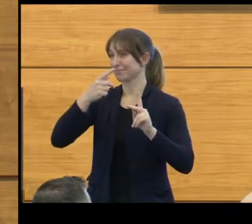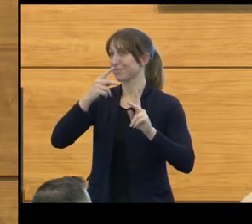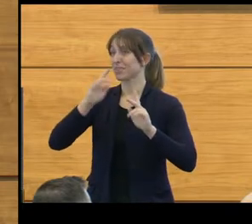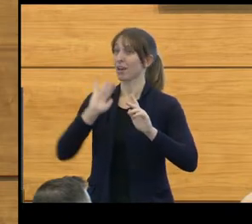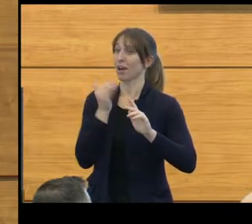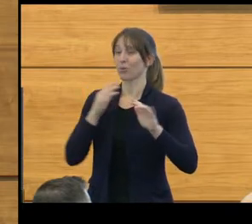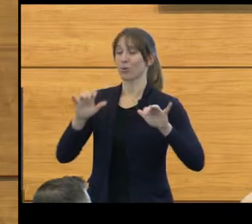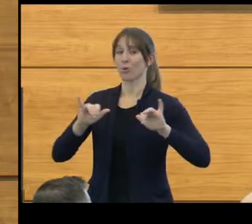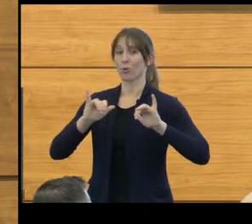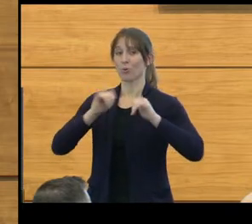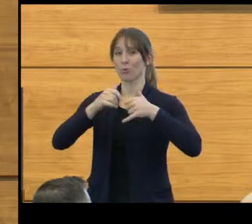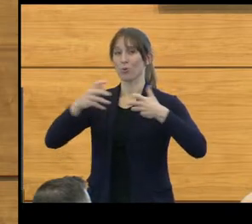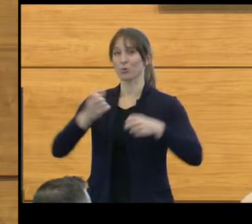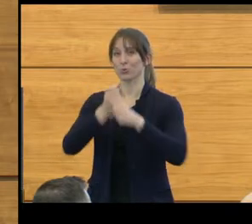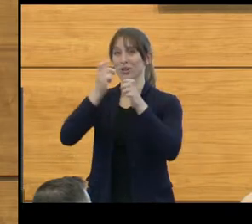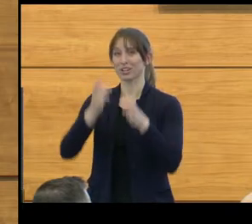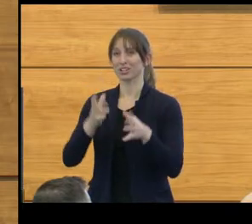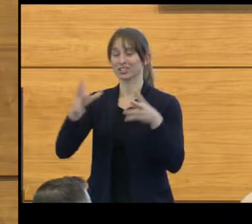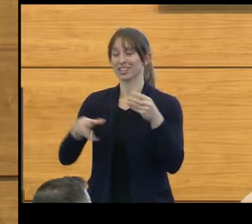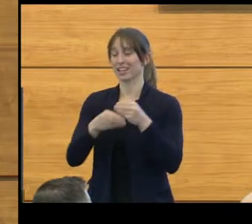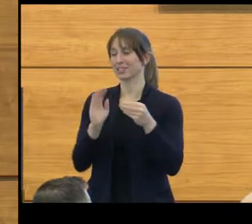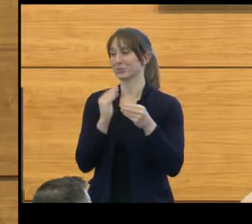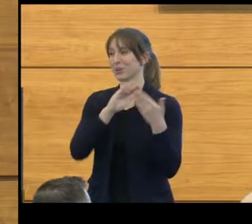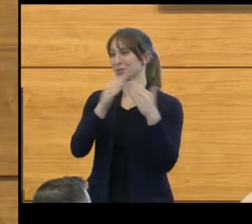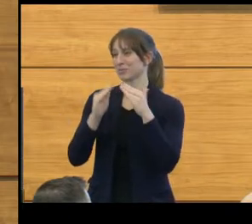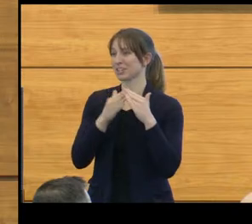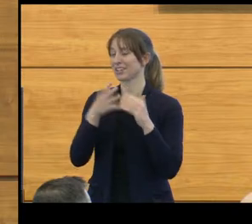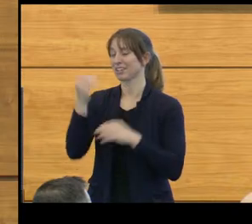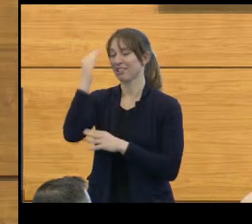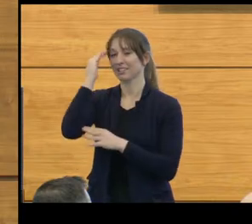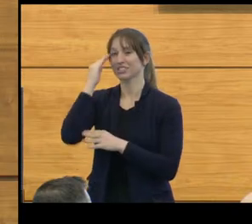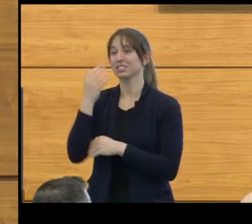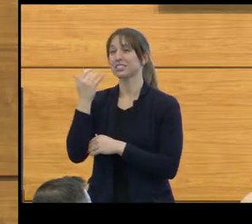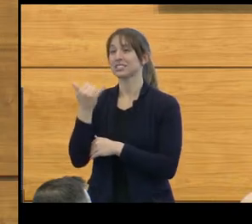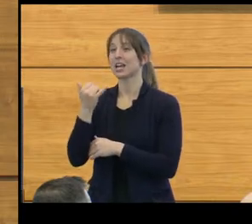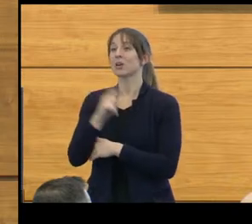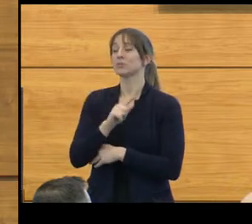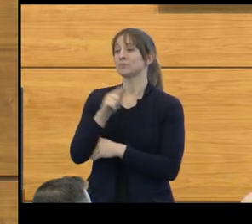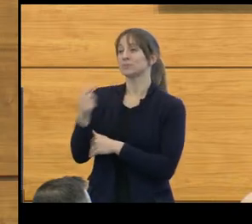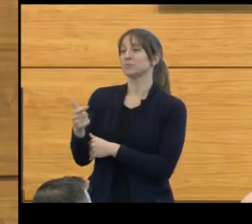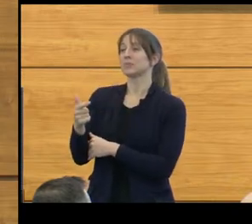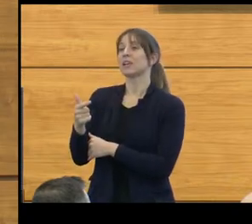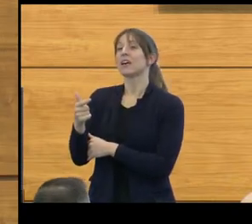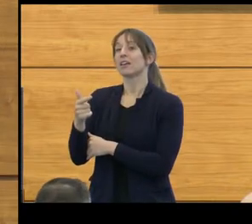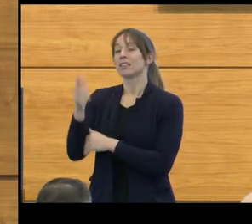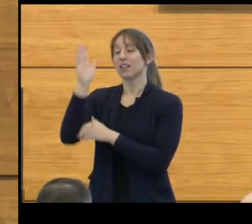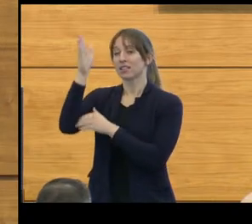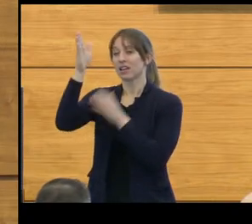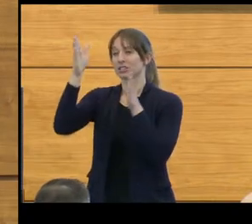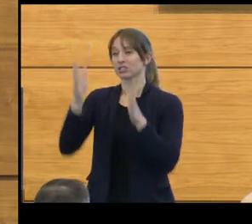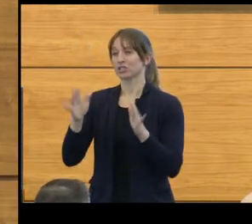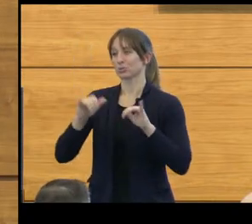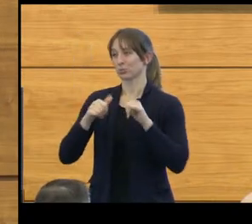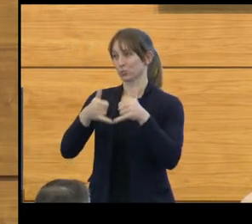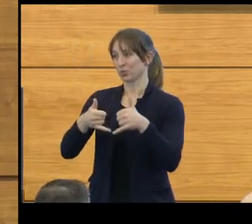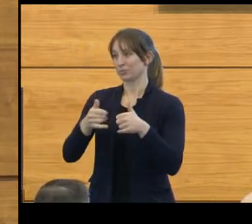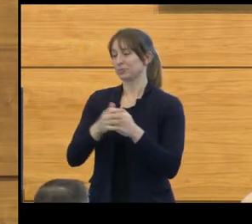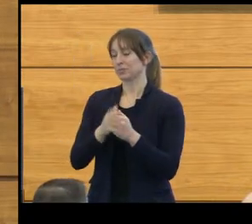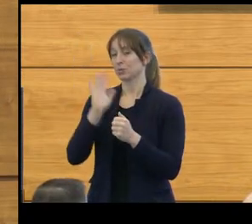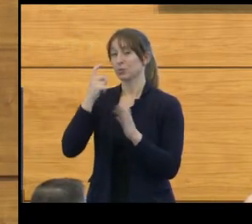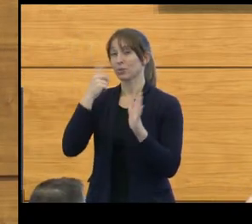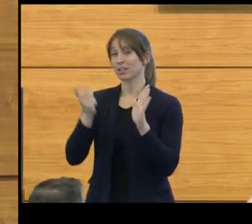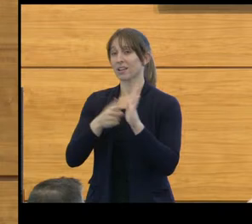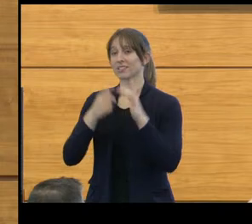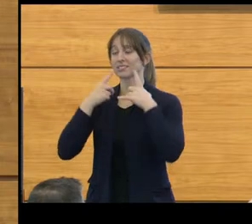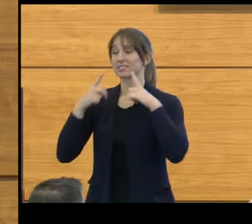world. We'll turn now to the Henry Russel Lectureship Award, which recognizes the